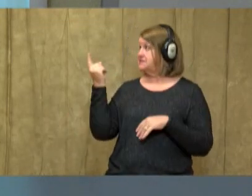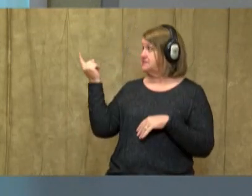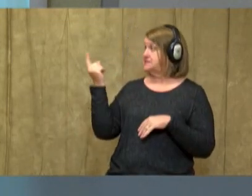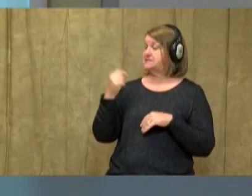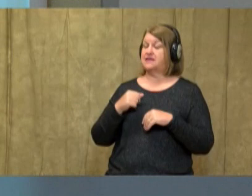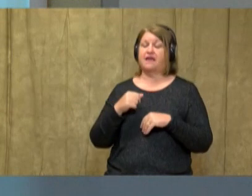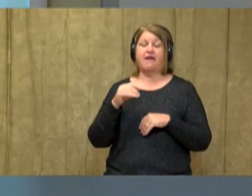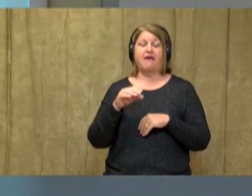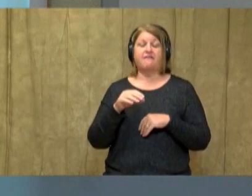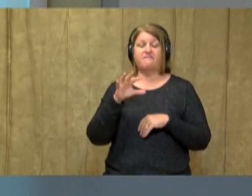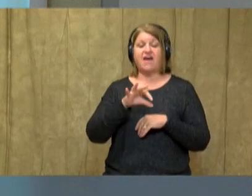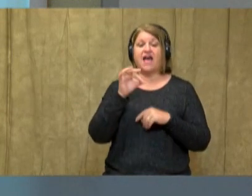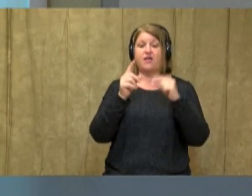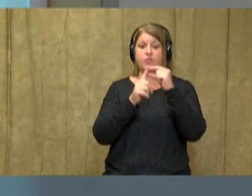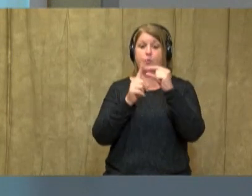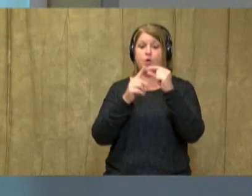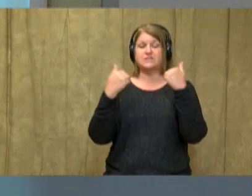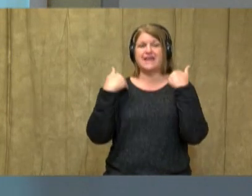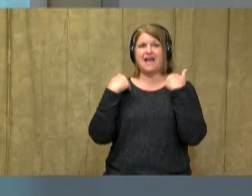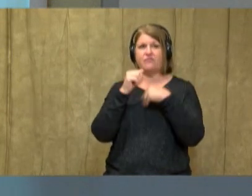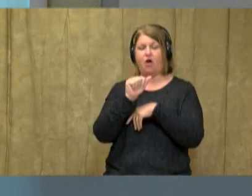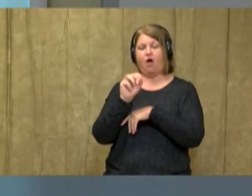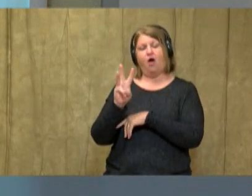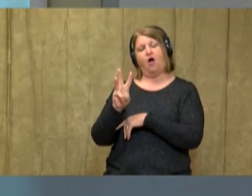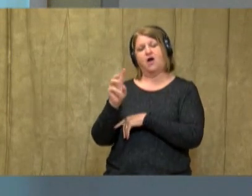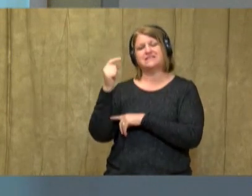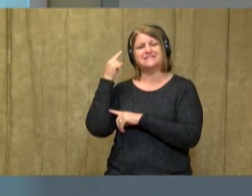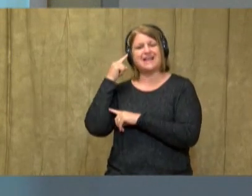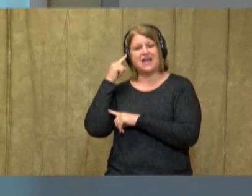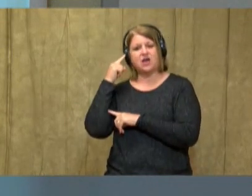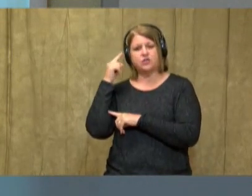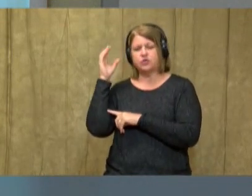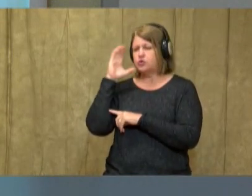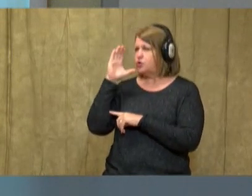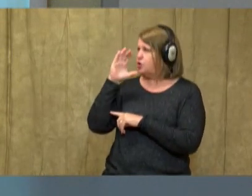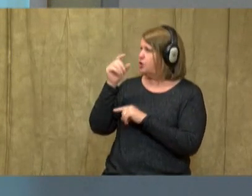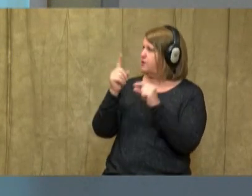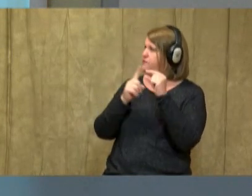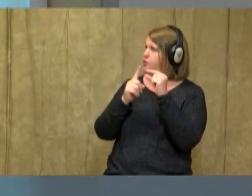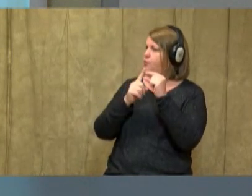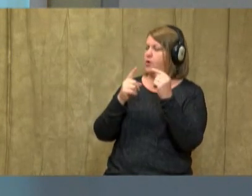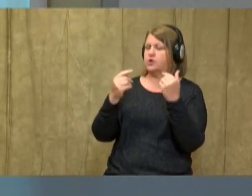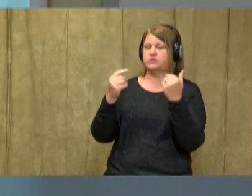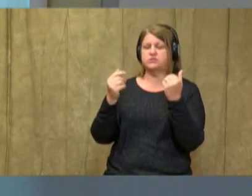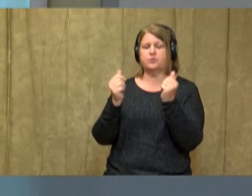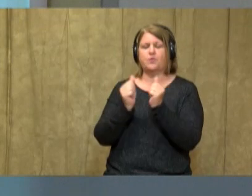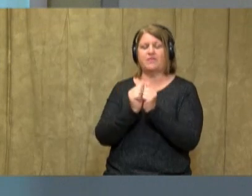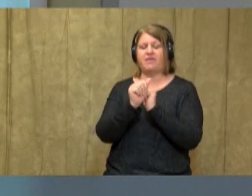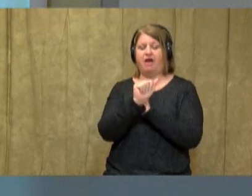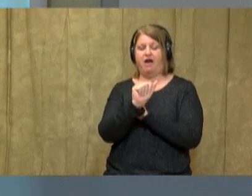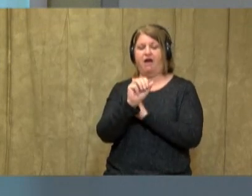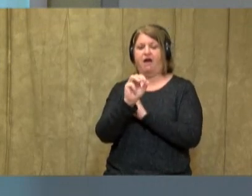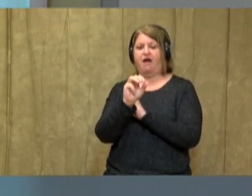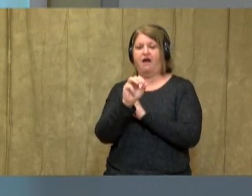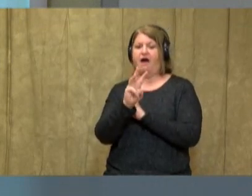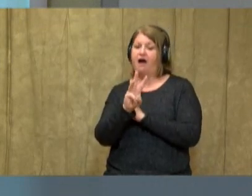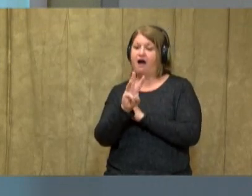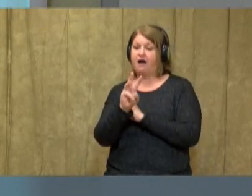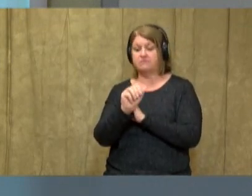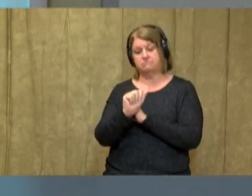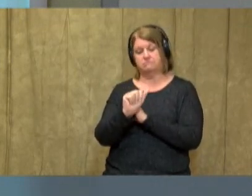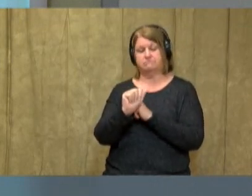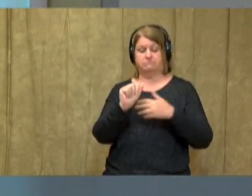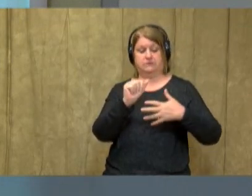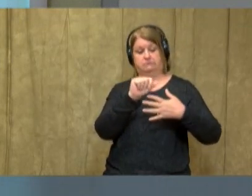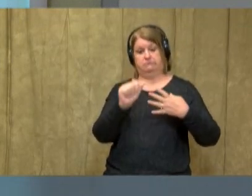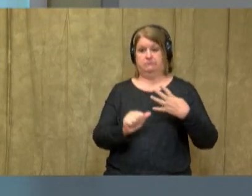and find the words that have the sound. So you're looking for those words that have that spelling. Find the words that